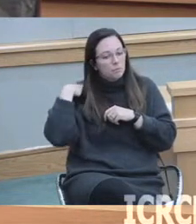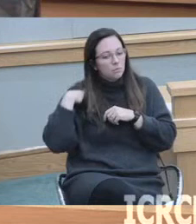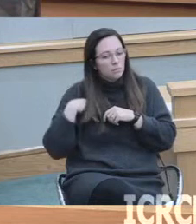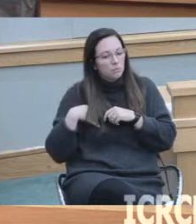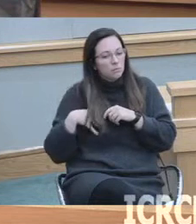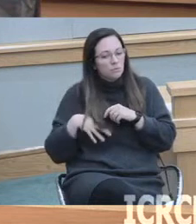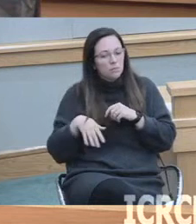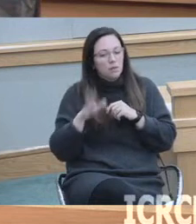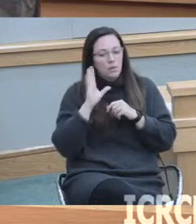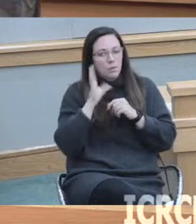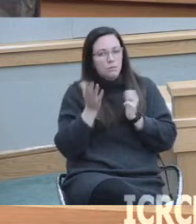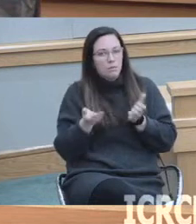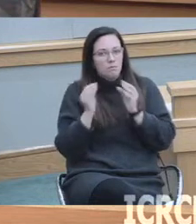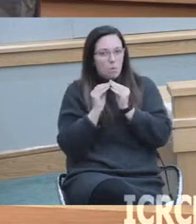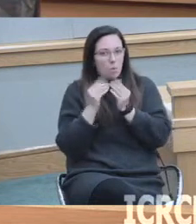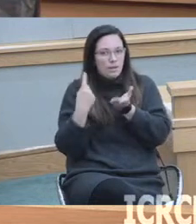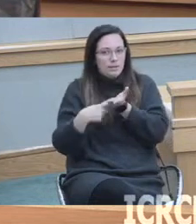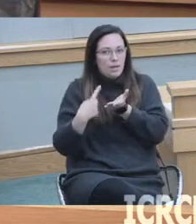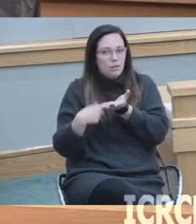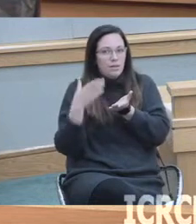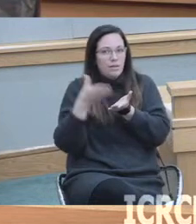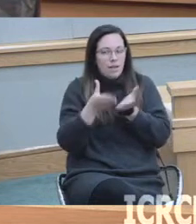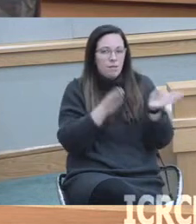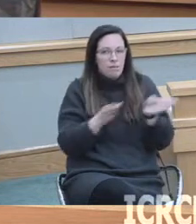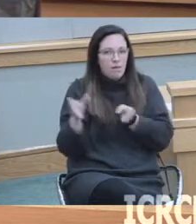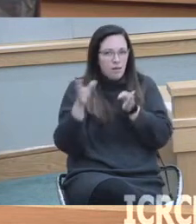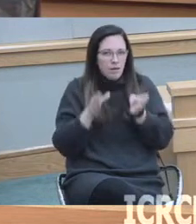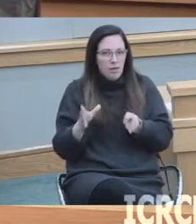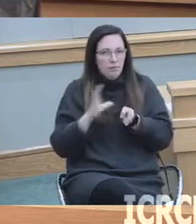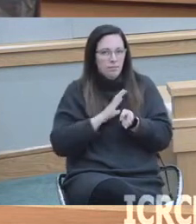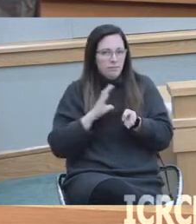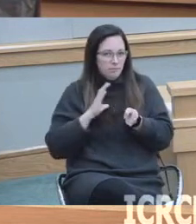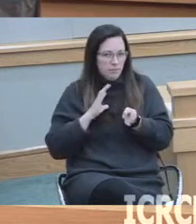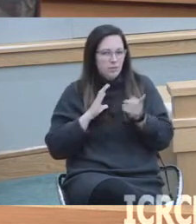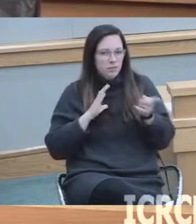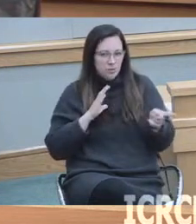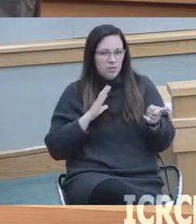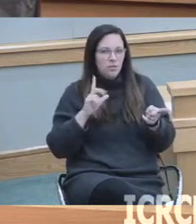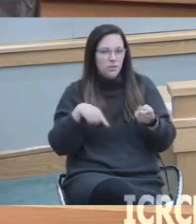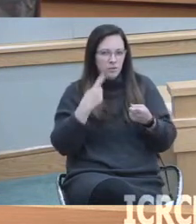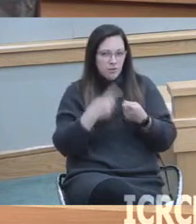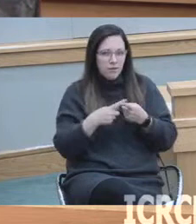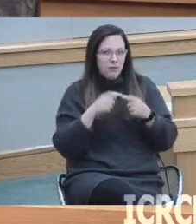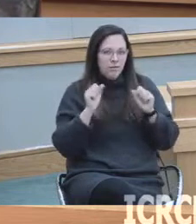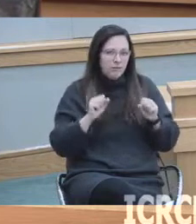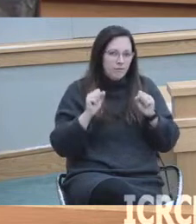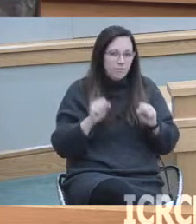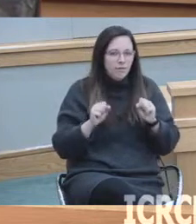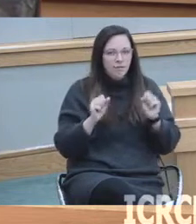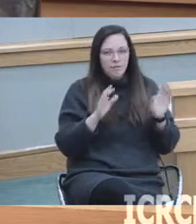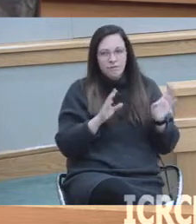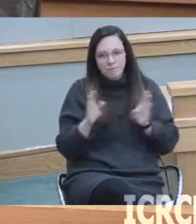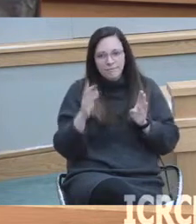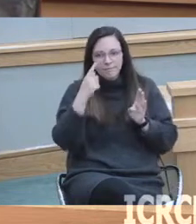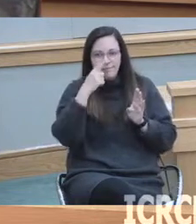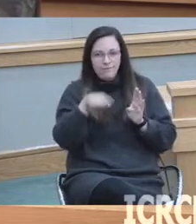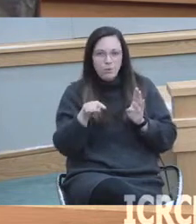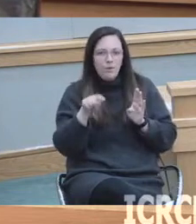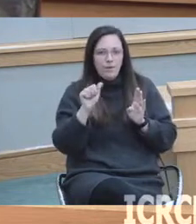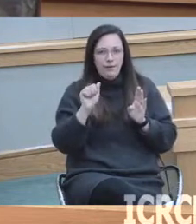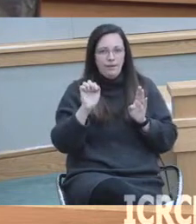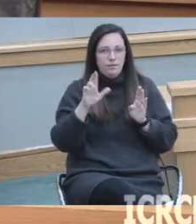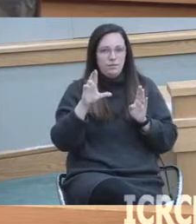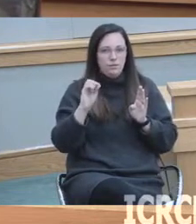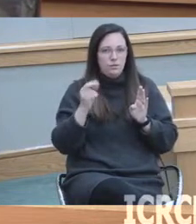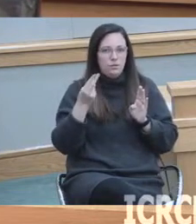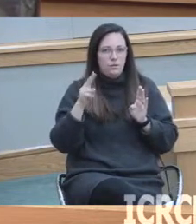there will be more discussion at the Planning Commission meeting about potential plans for the Arrow Hub site